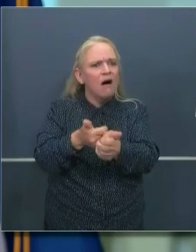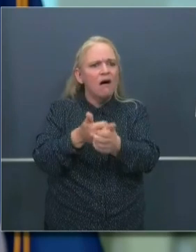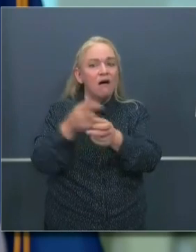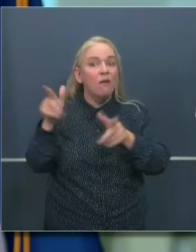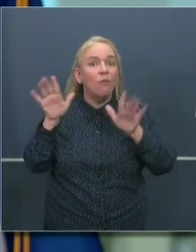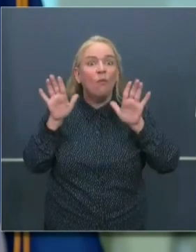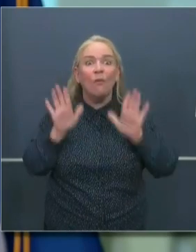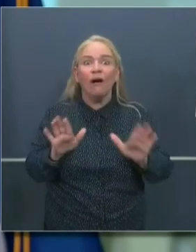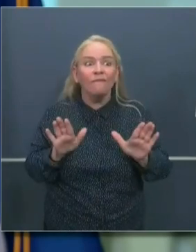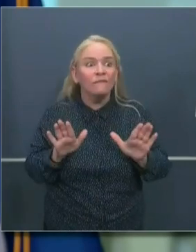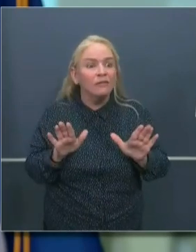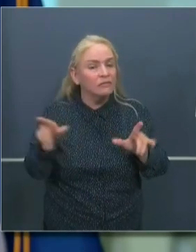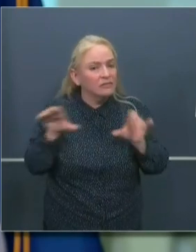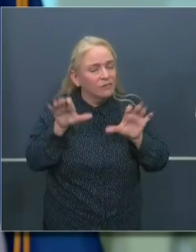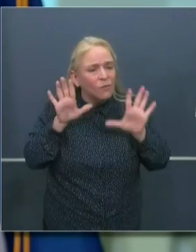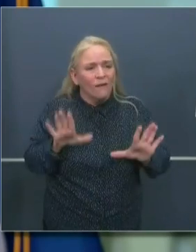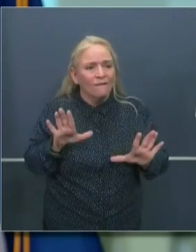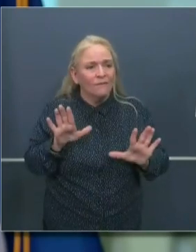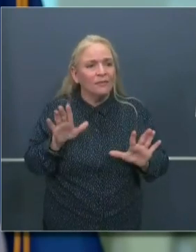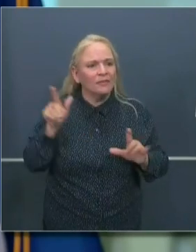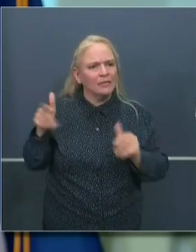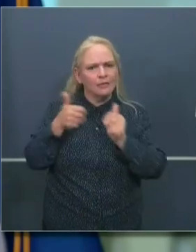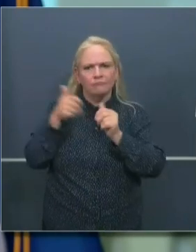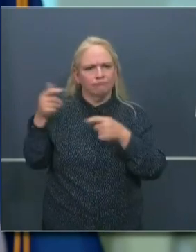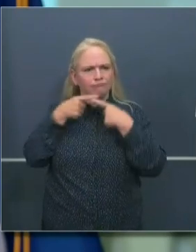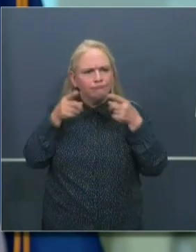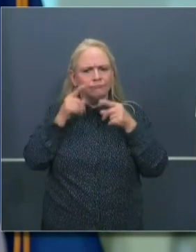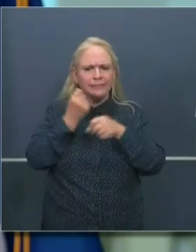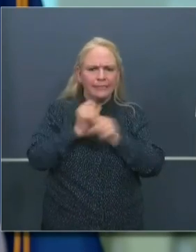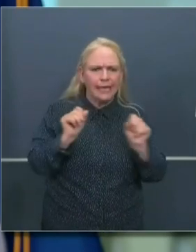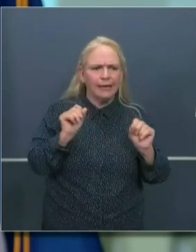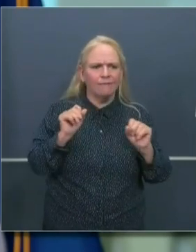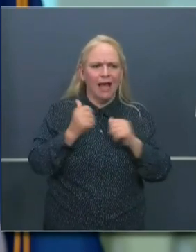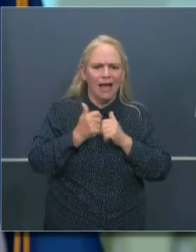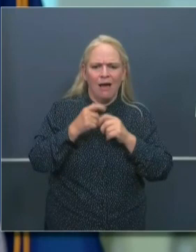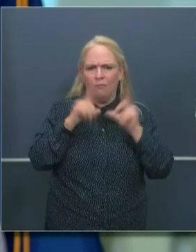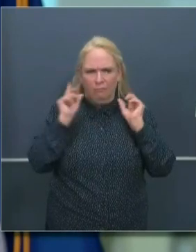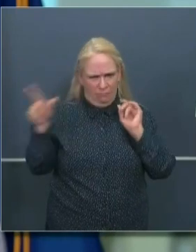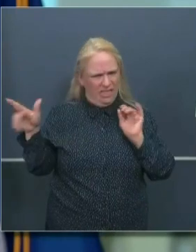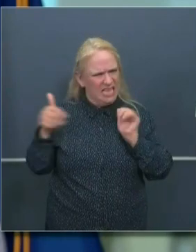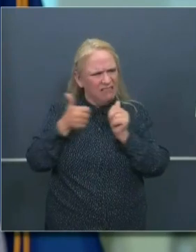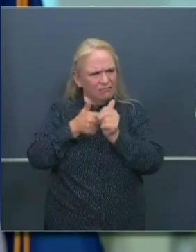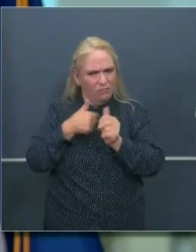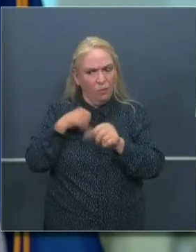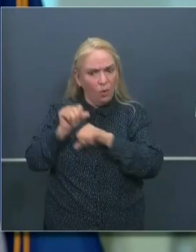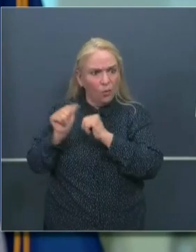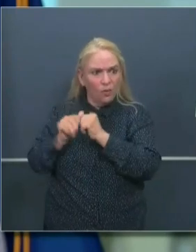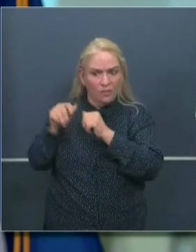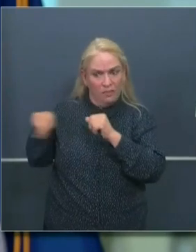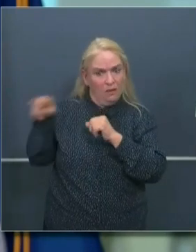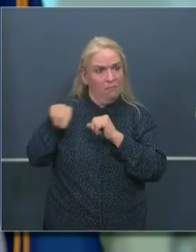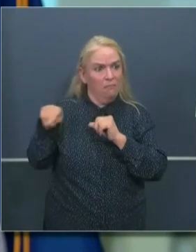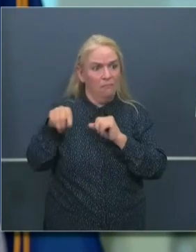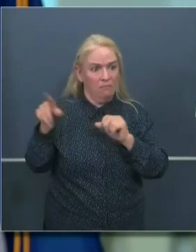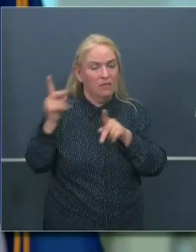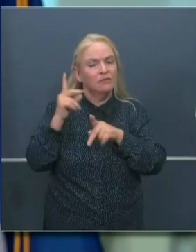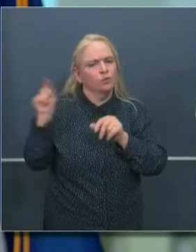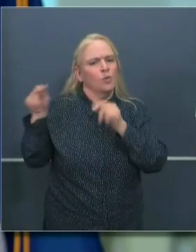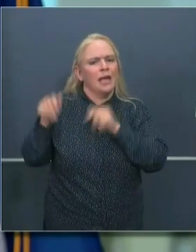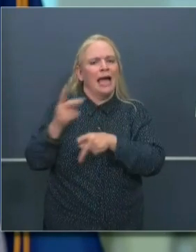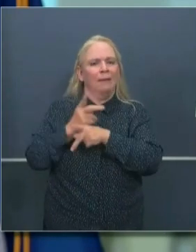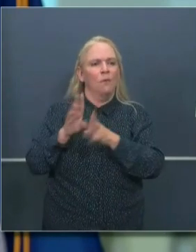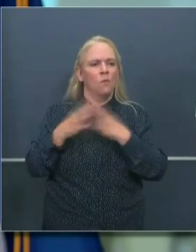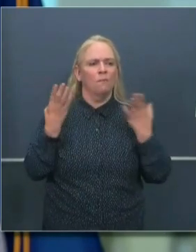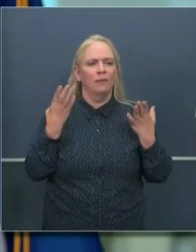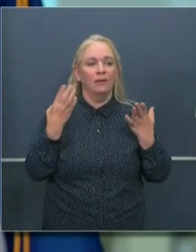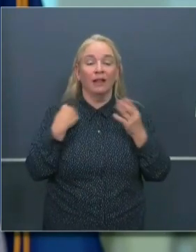as it relates to how to effectively and safely reopen. So we're working with them as well. I made it clear yesterday, and I'll